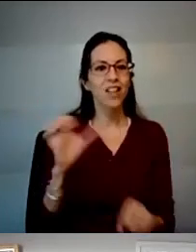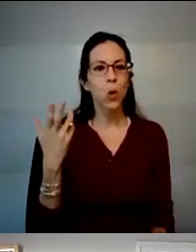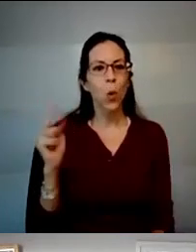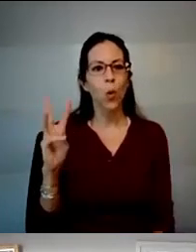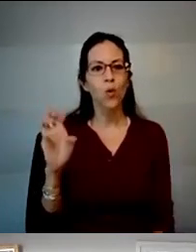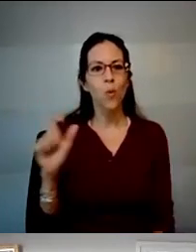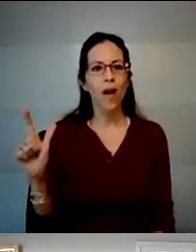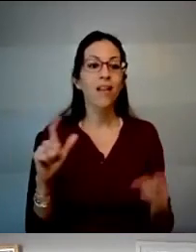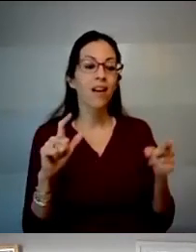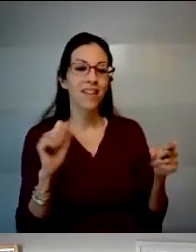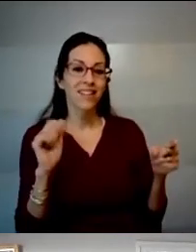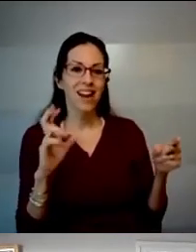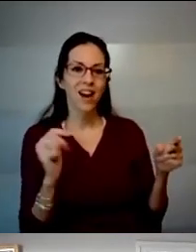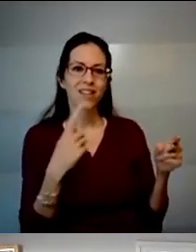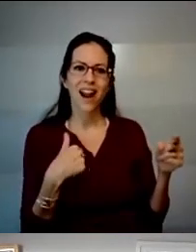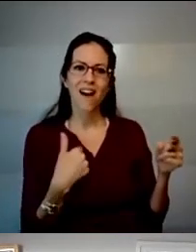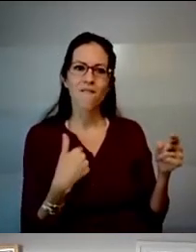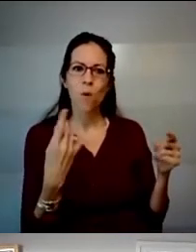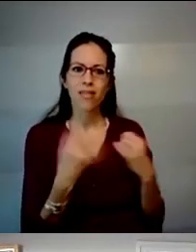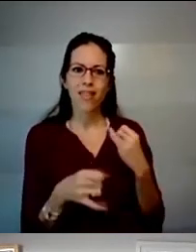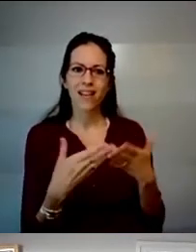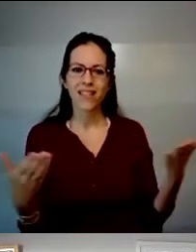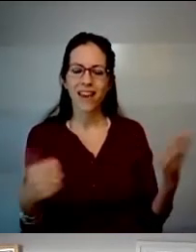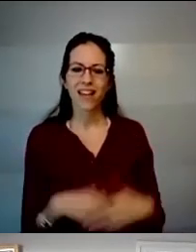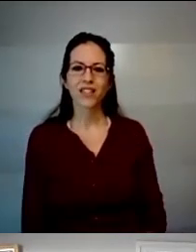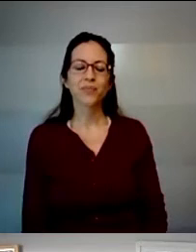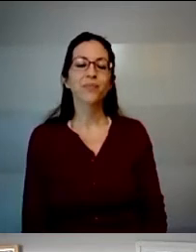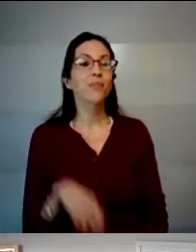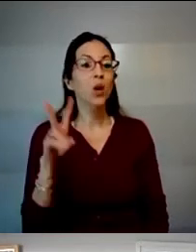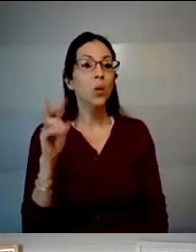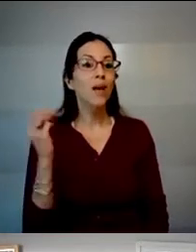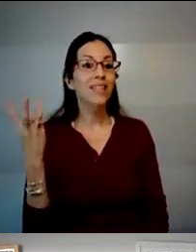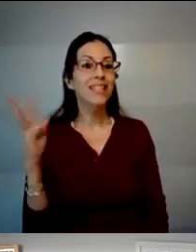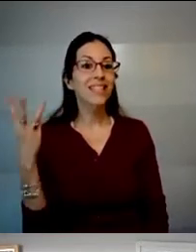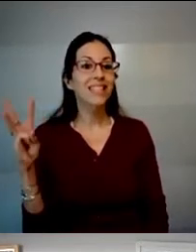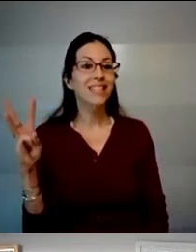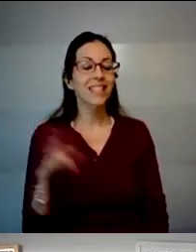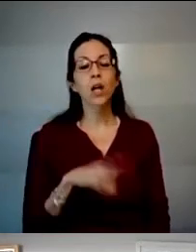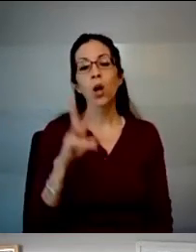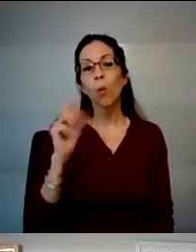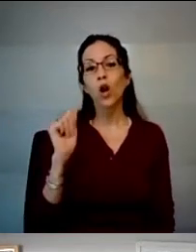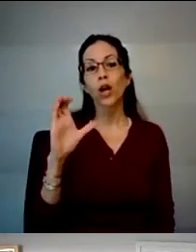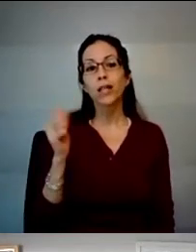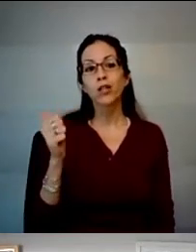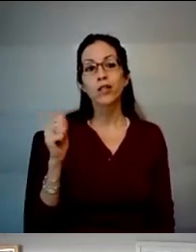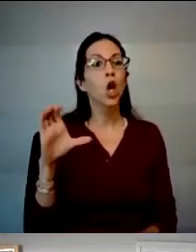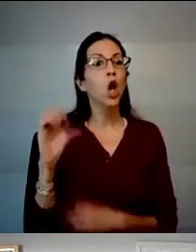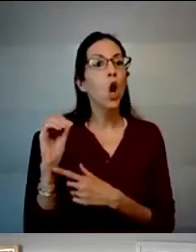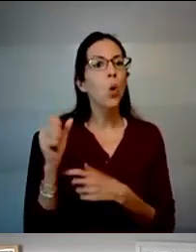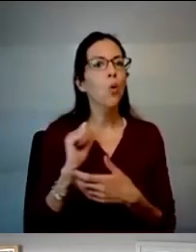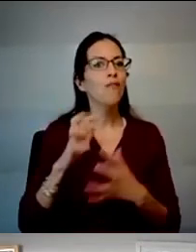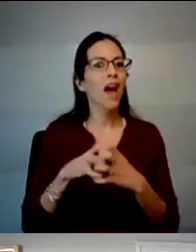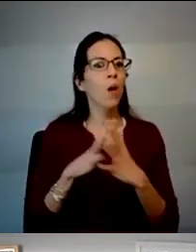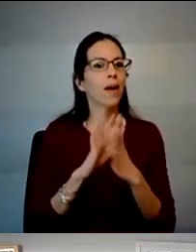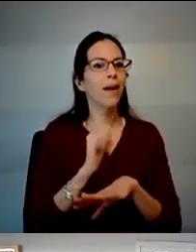Cherry, just for one last thing. In 2016, the Walker co-founded